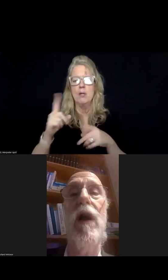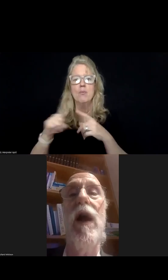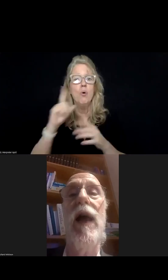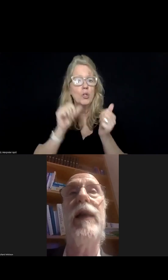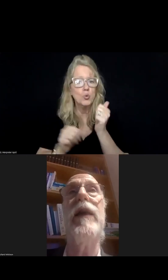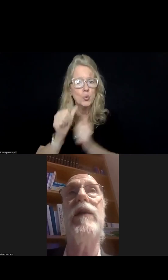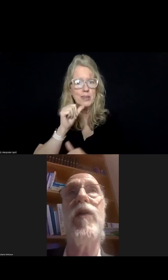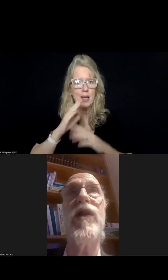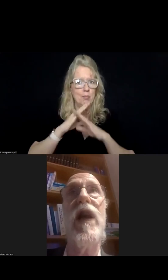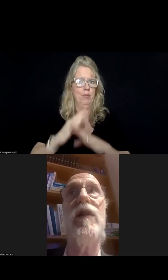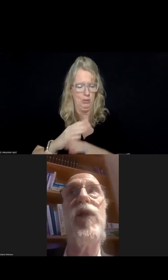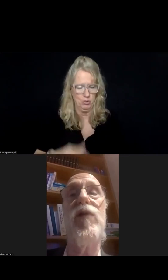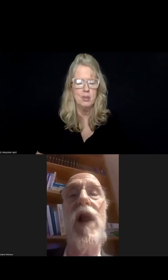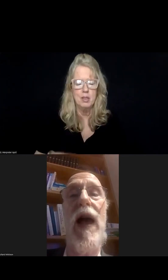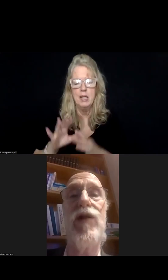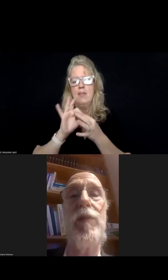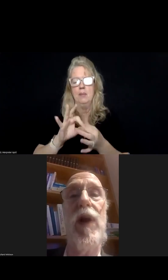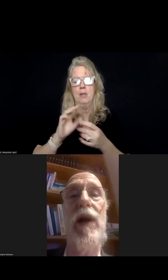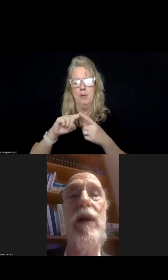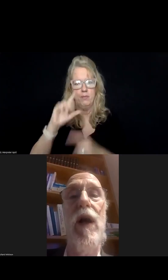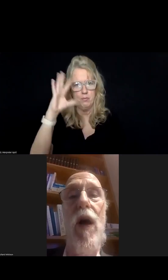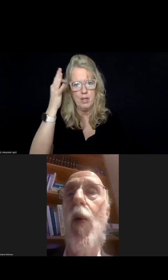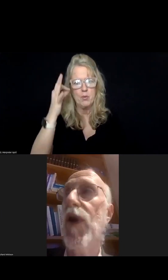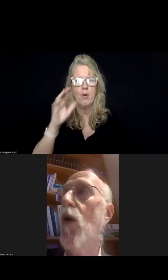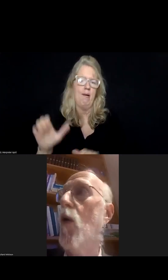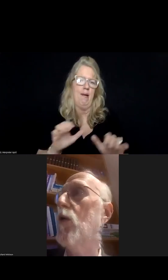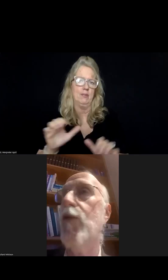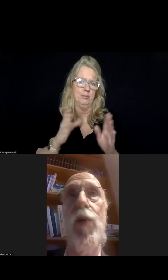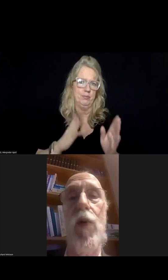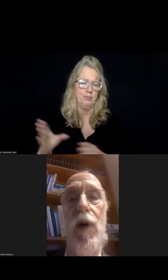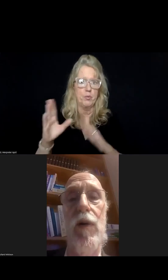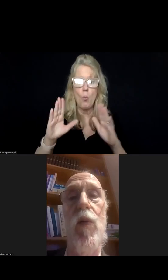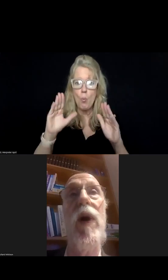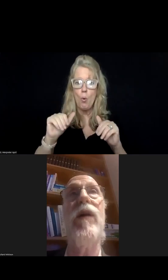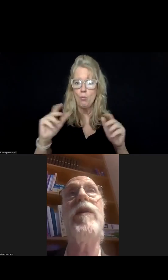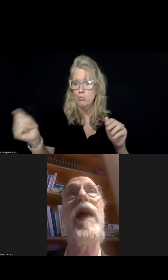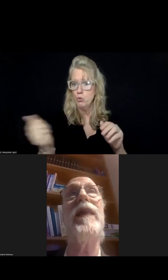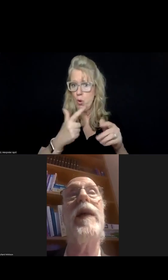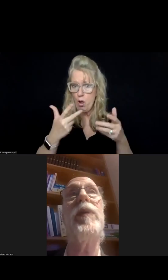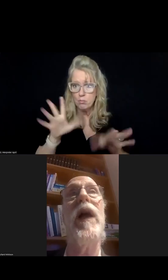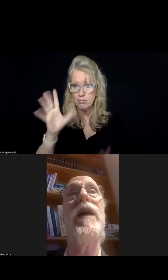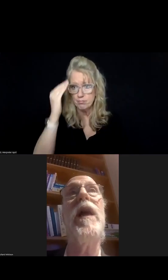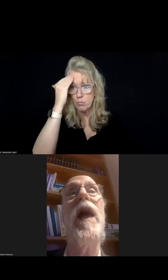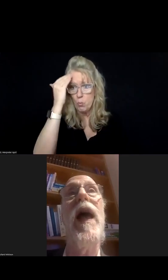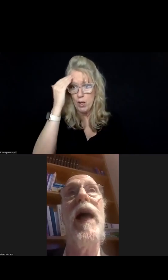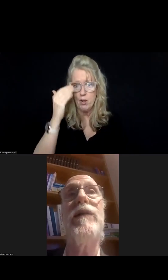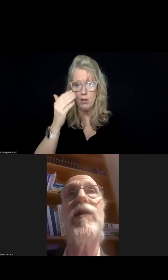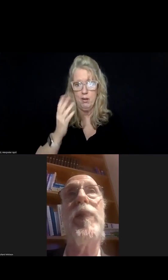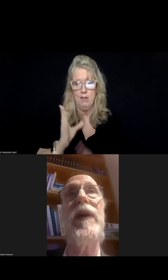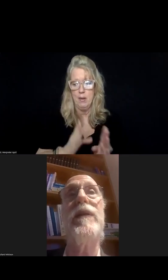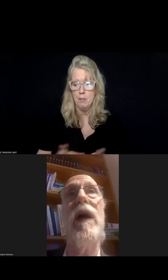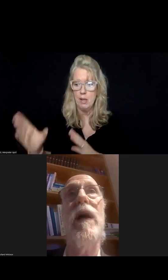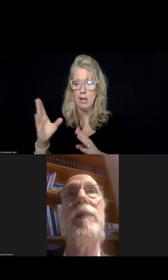Prevention and the associated federal action plan. Hopefully all of you are aware that that plan